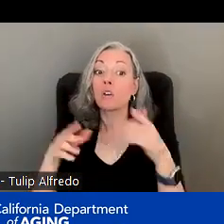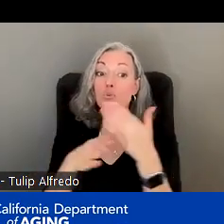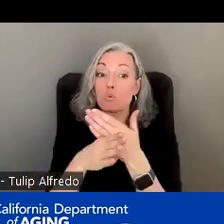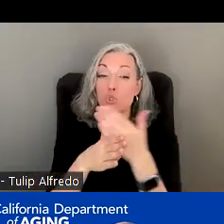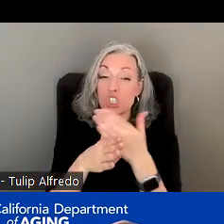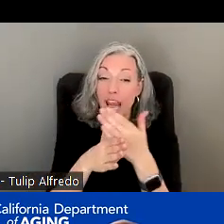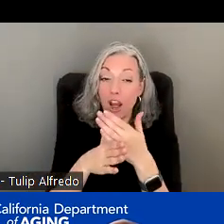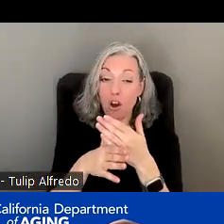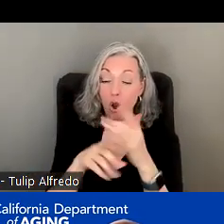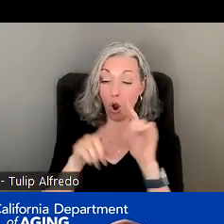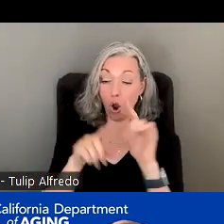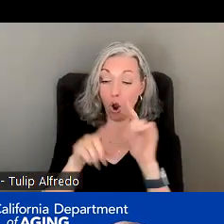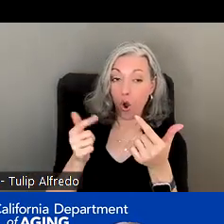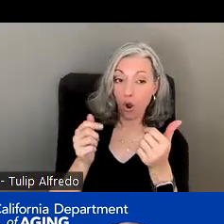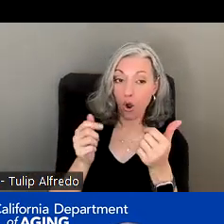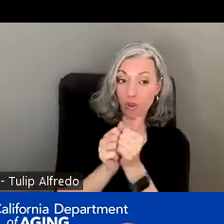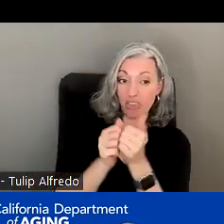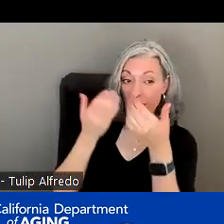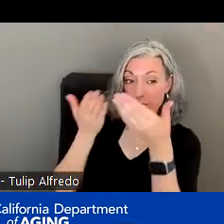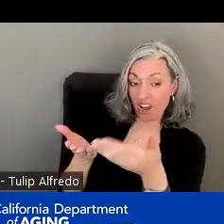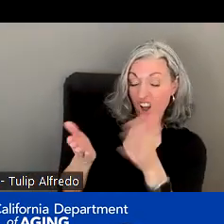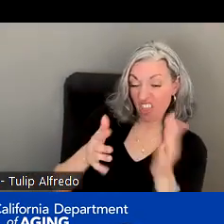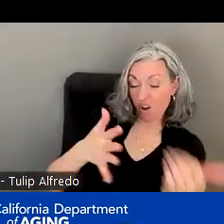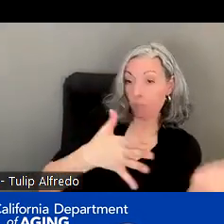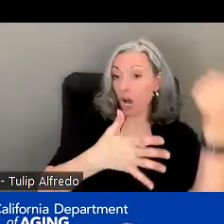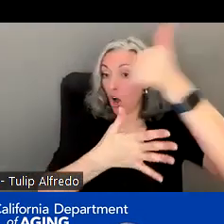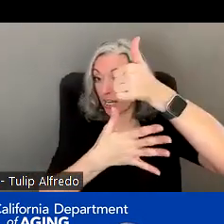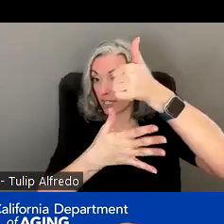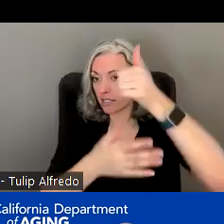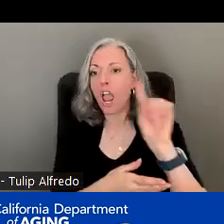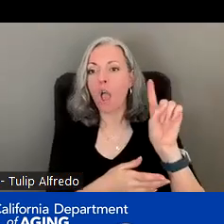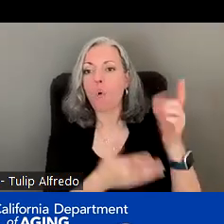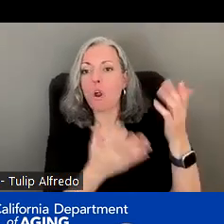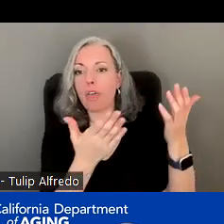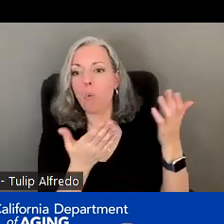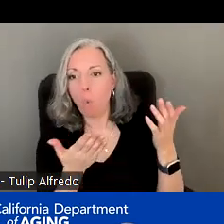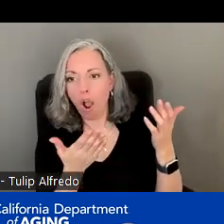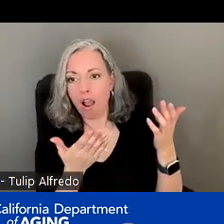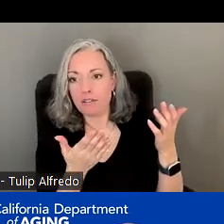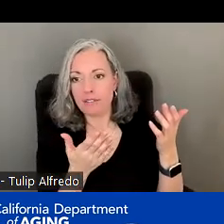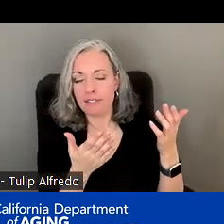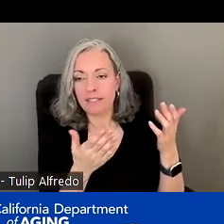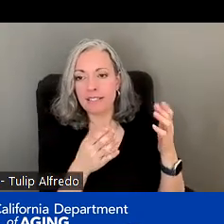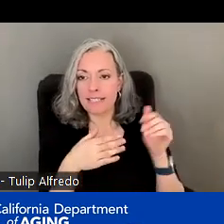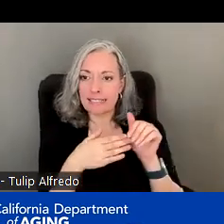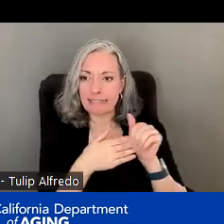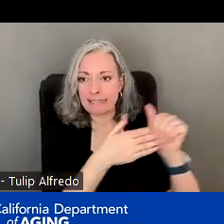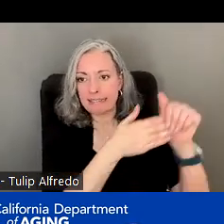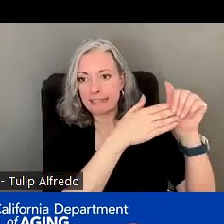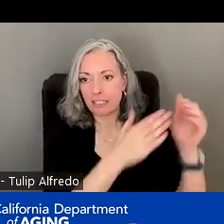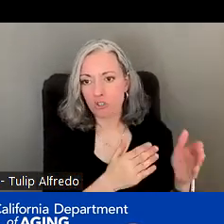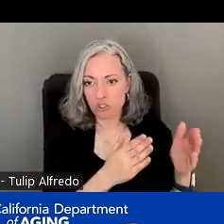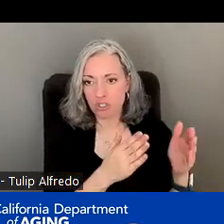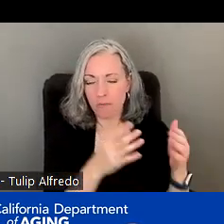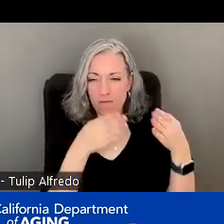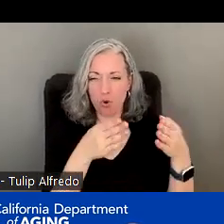the full audience their priorities and where they want state leadership and resources to be focused.